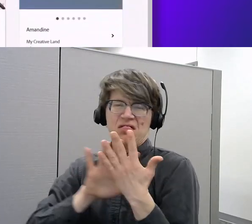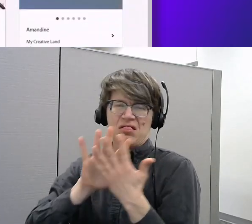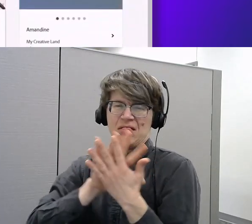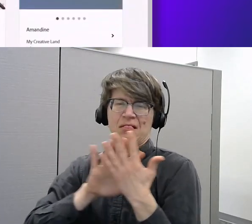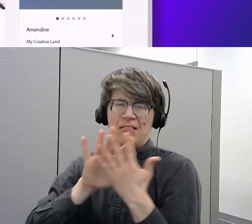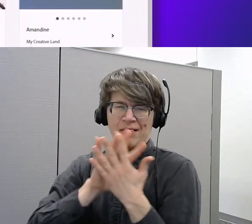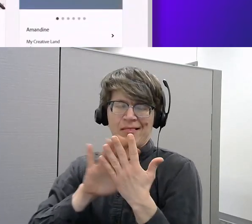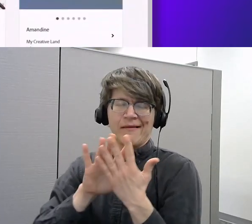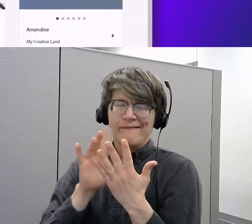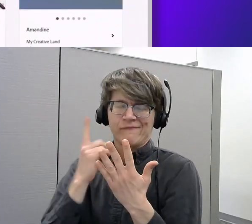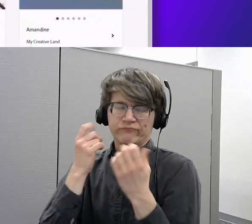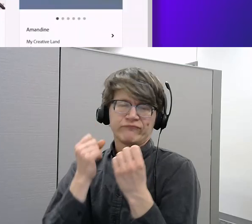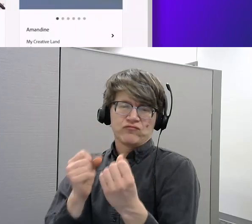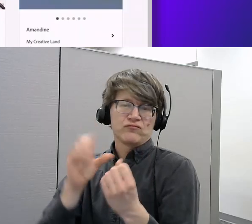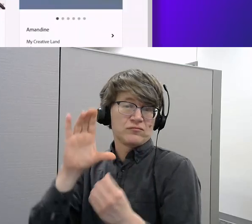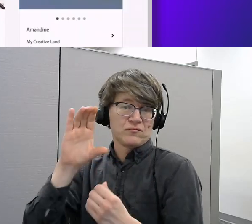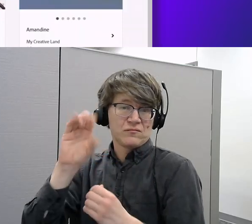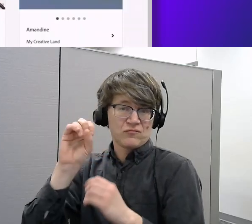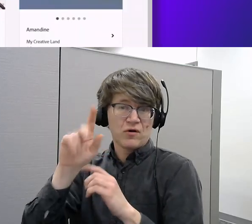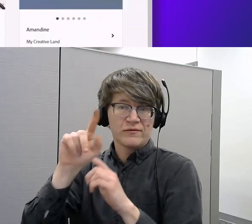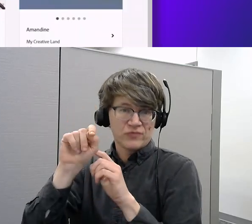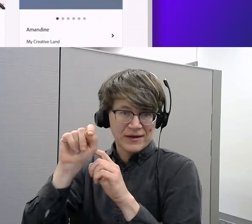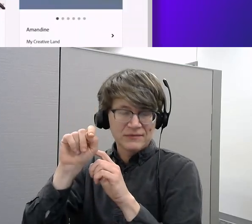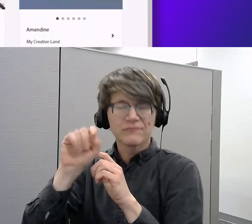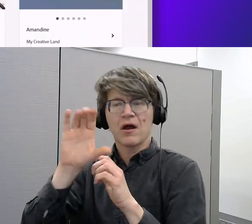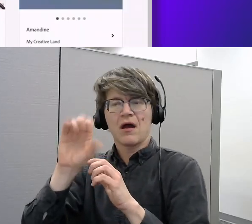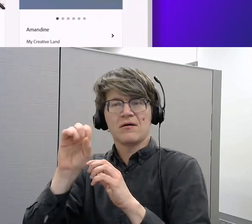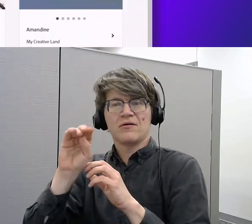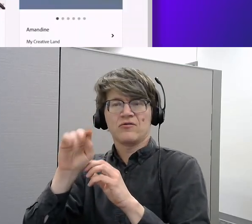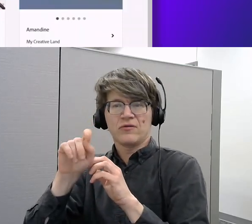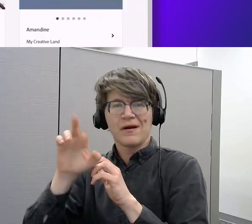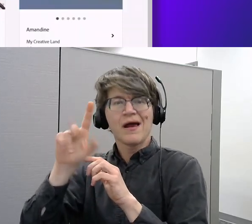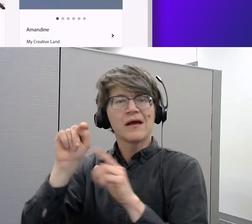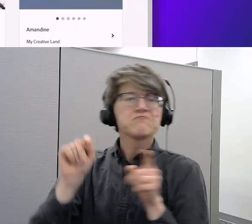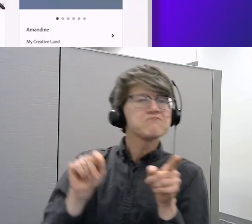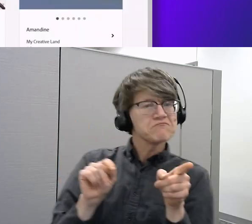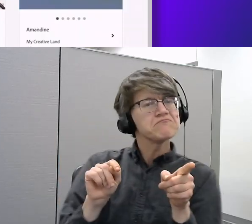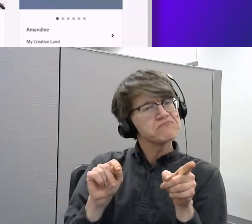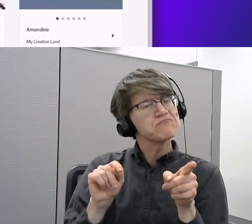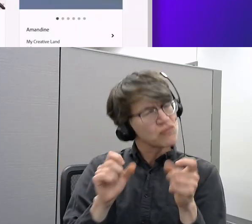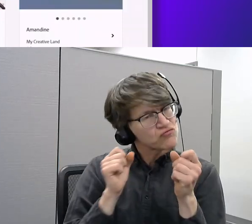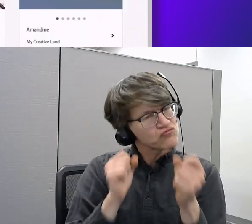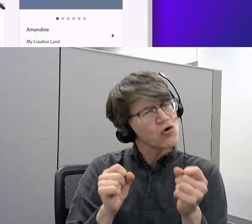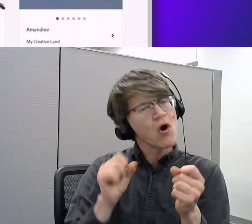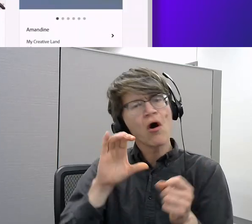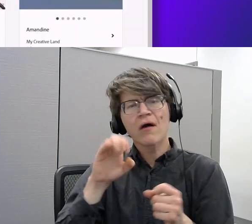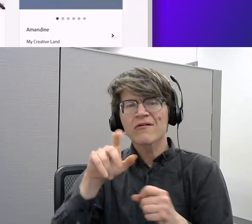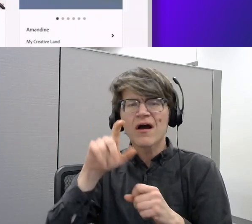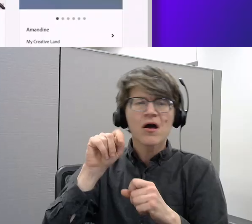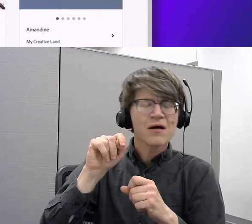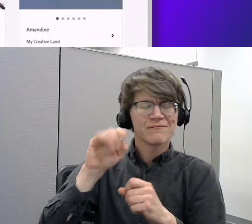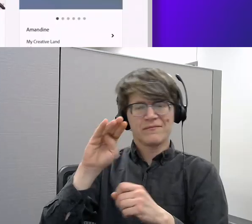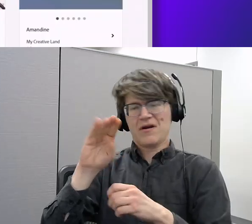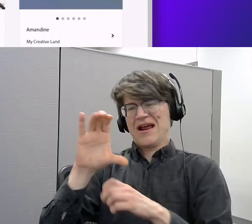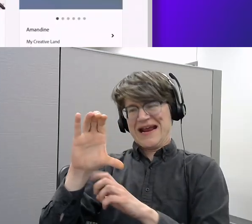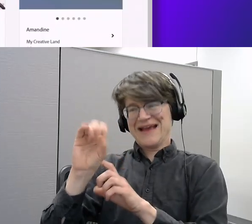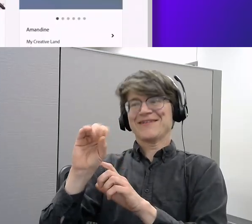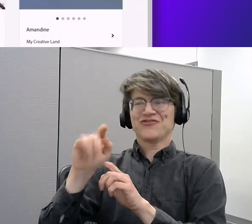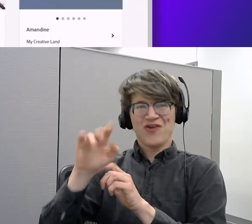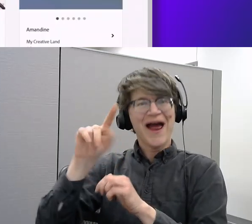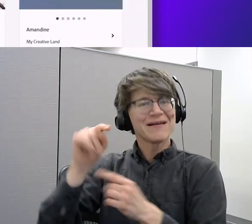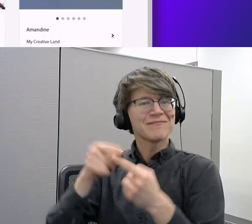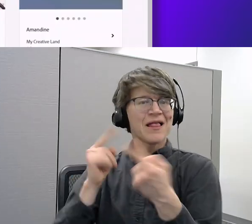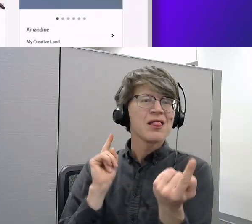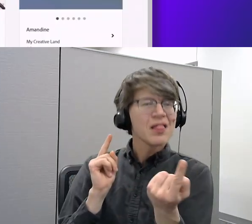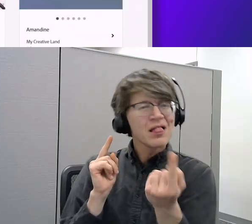So for example, here there is extreme contrast, but it's pretty subtle in terms of the thins and thicks,